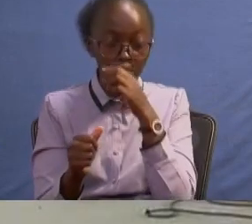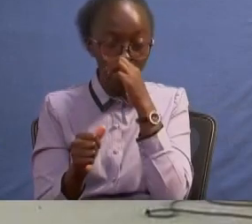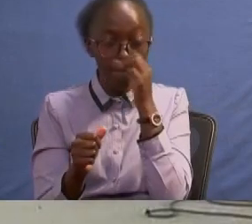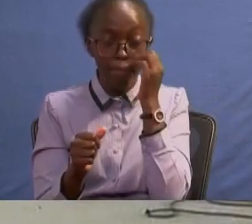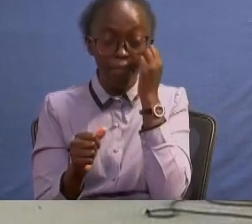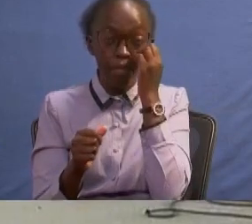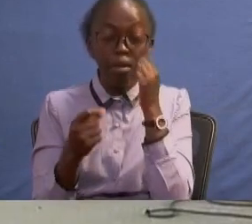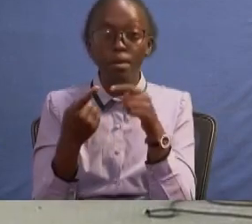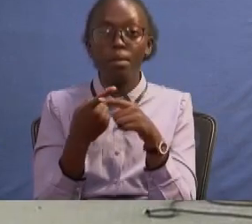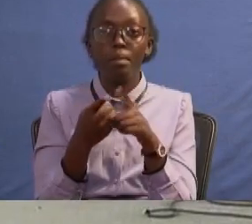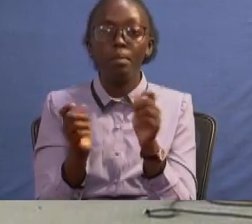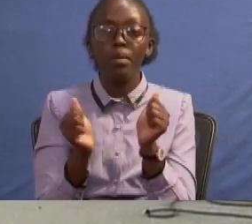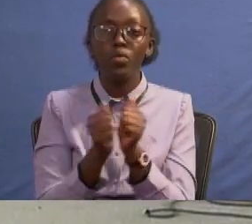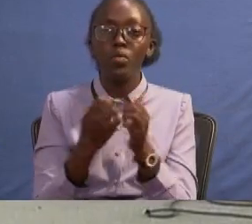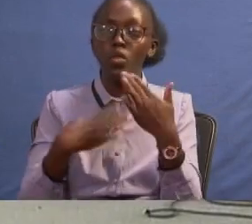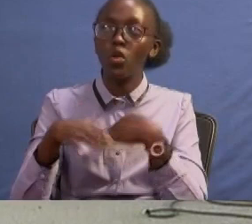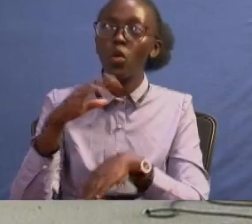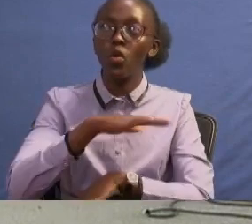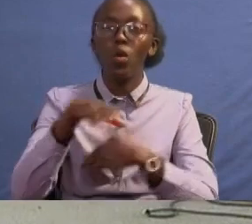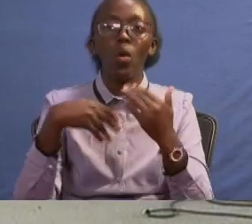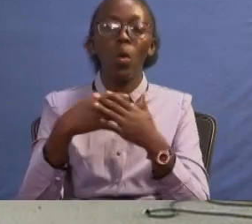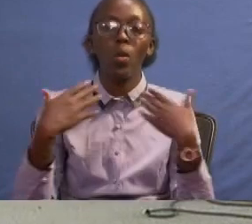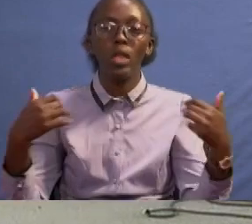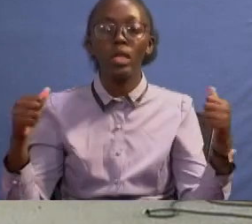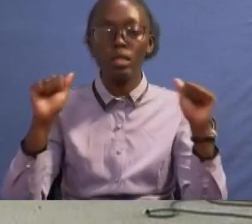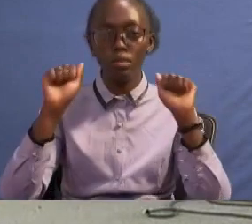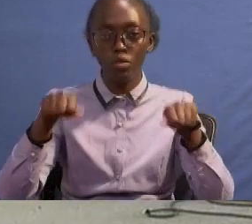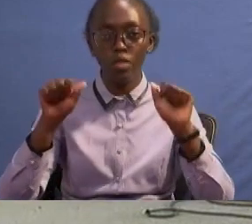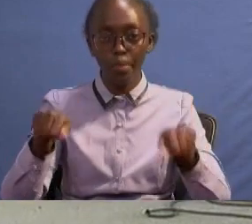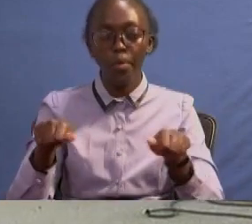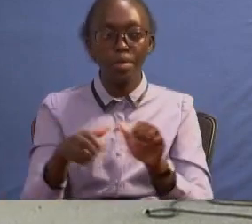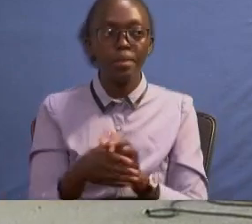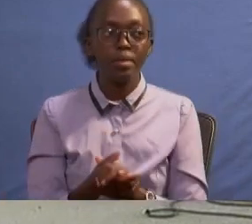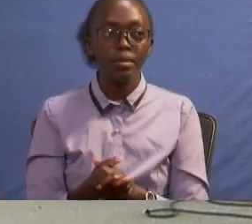But with God, all things are possible.